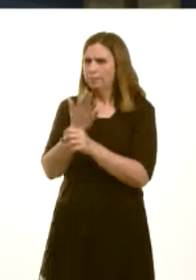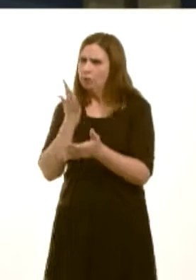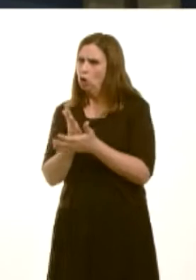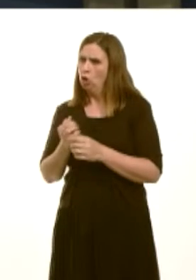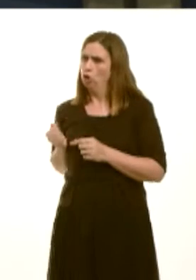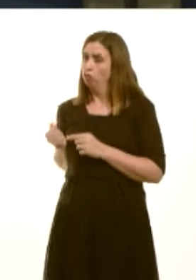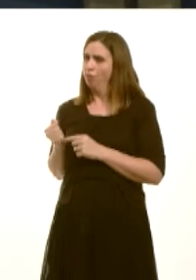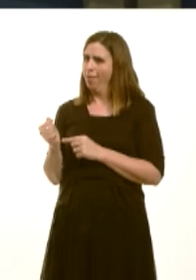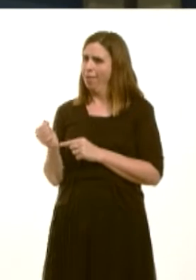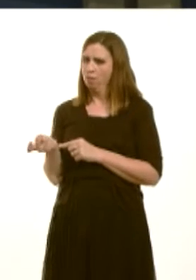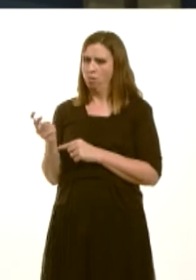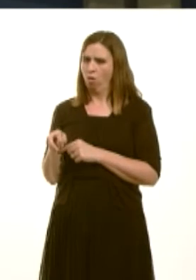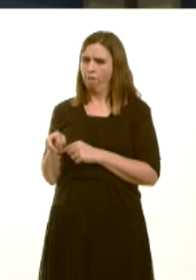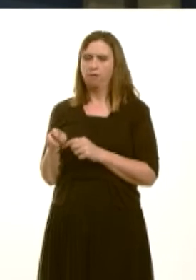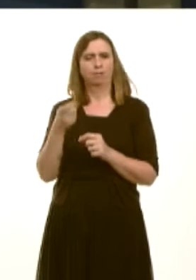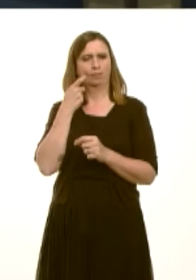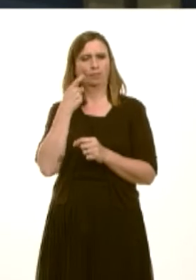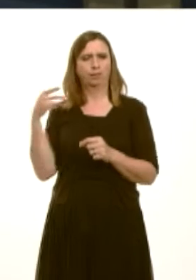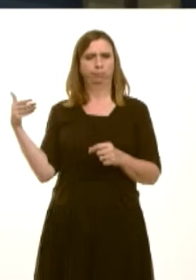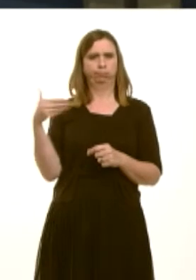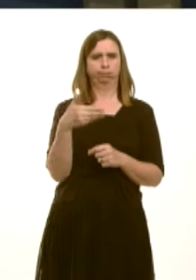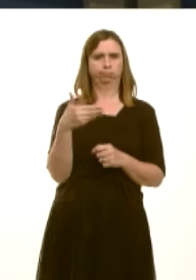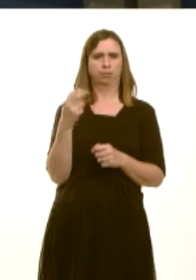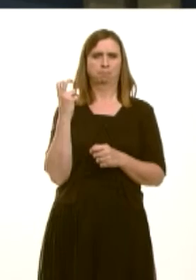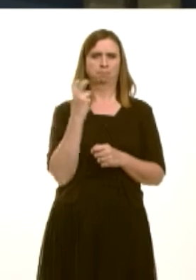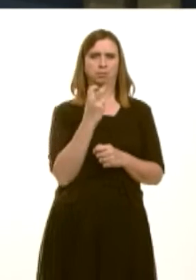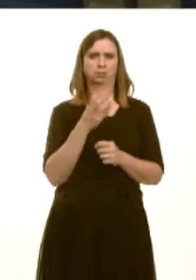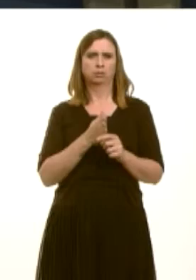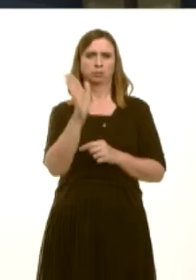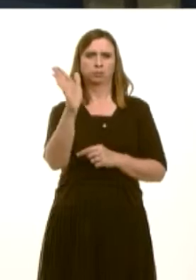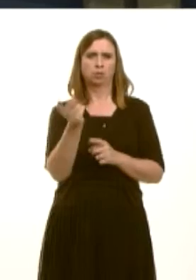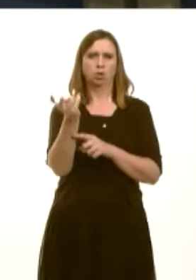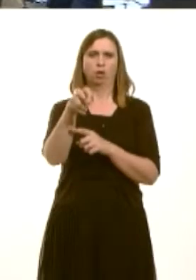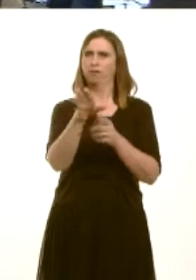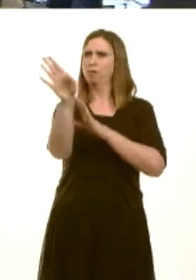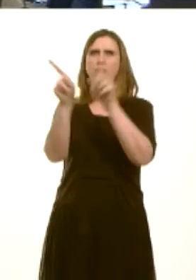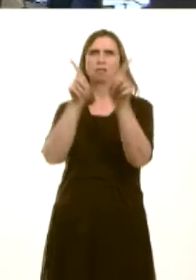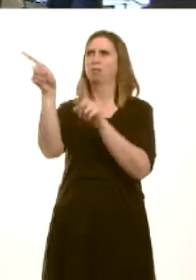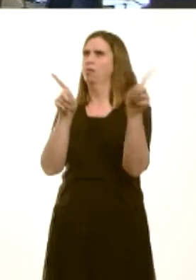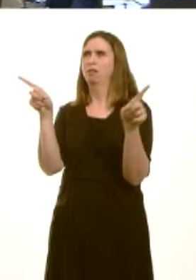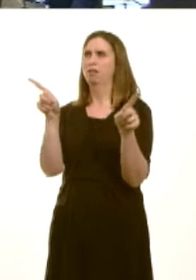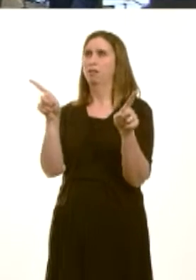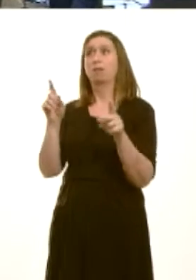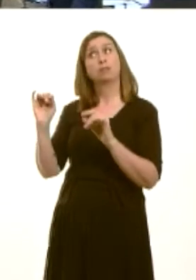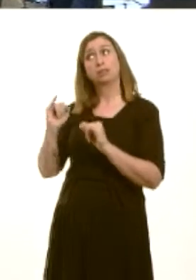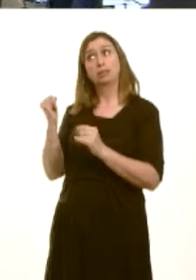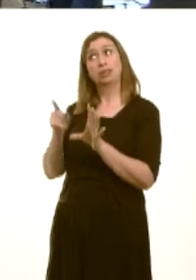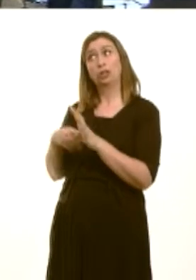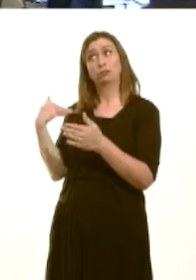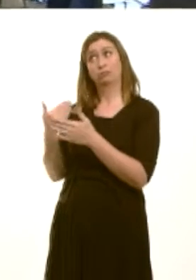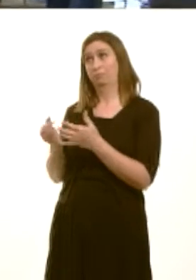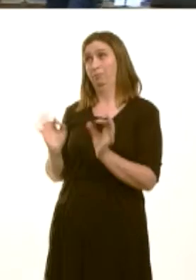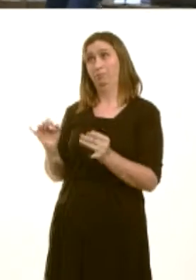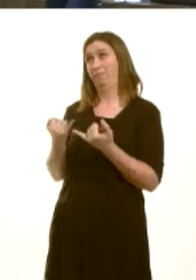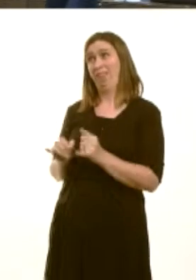with the bus times and the metro that you hope to introduce, and that hasn't succeeded over the past 16 years, First Minister. Well, first